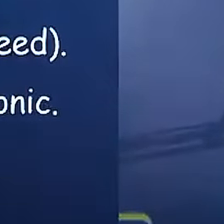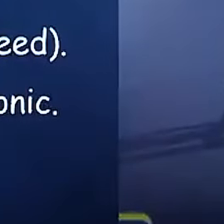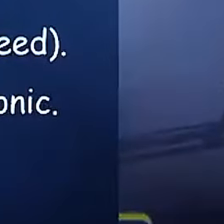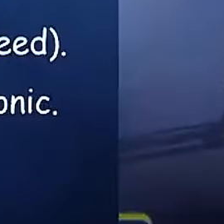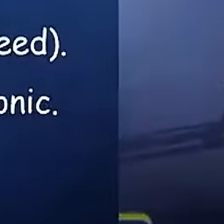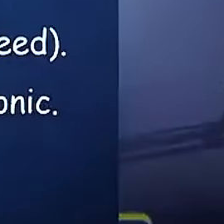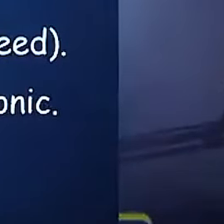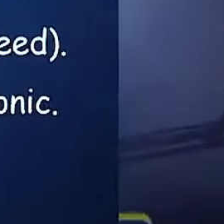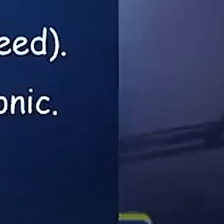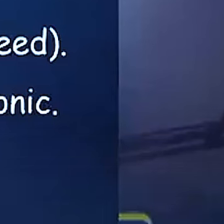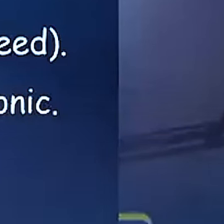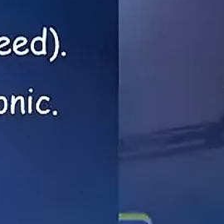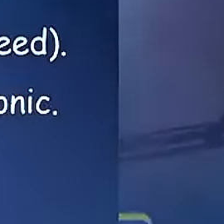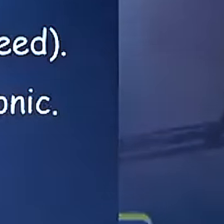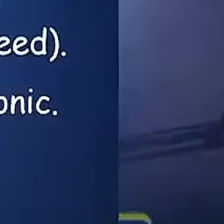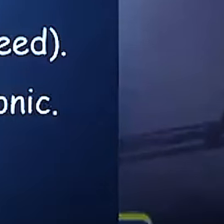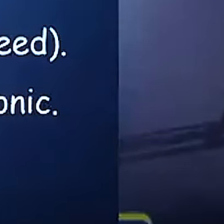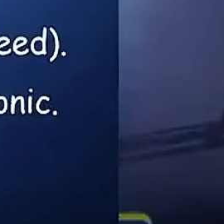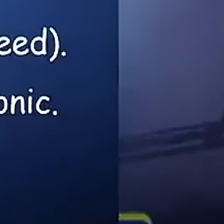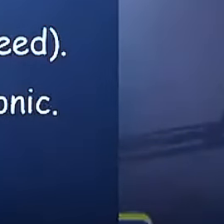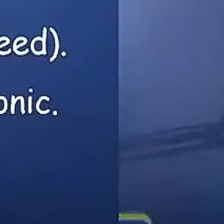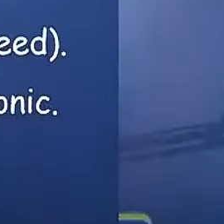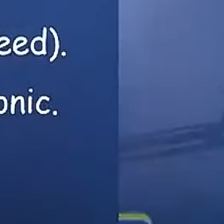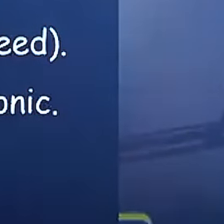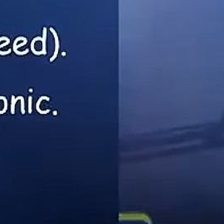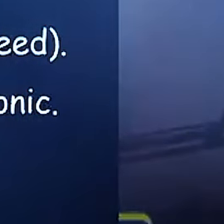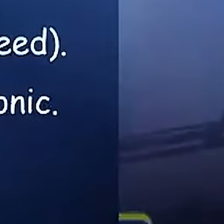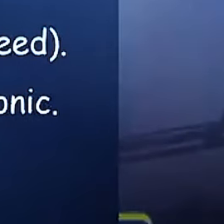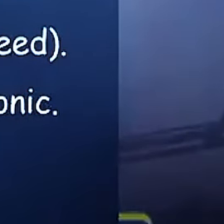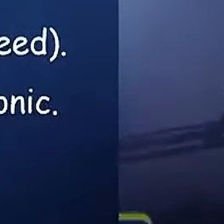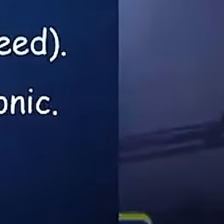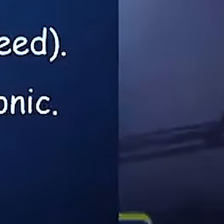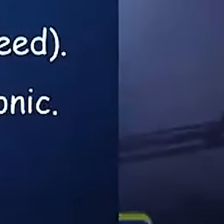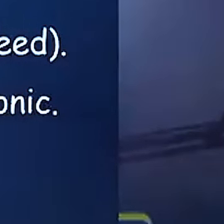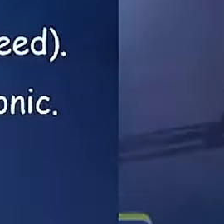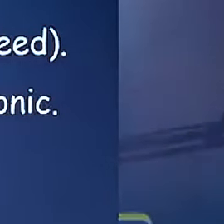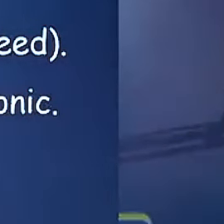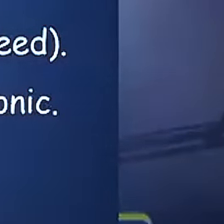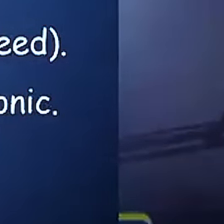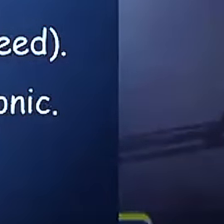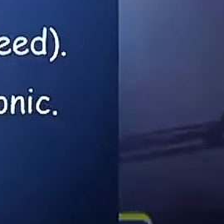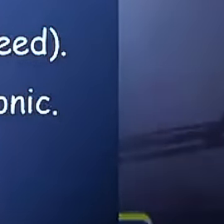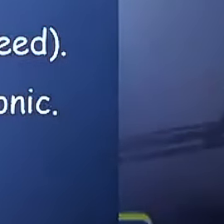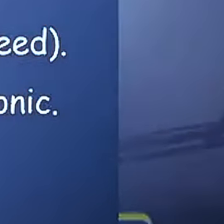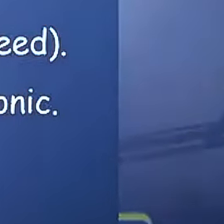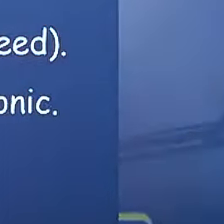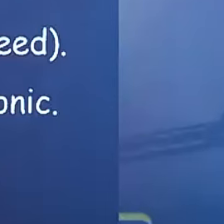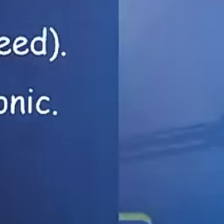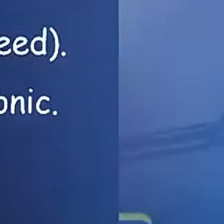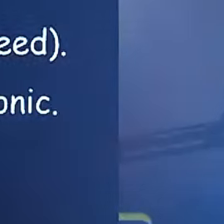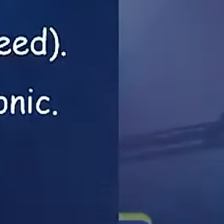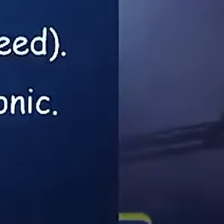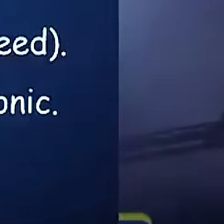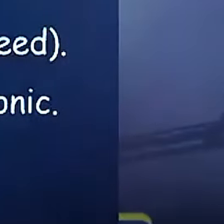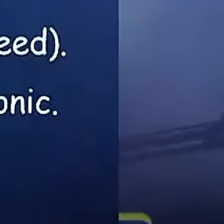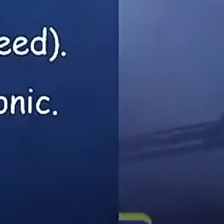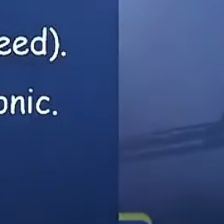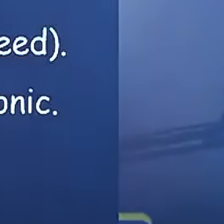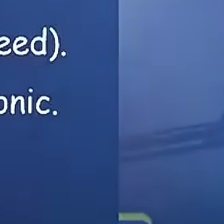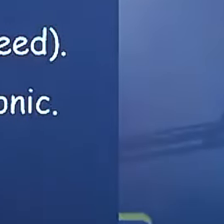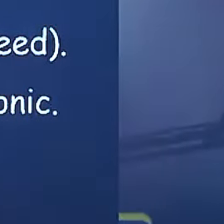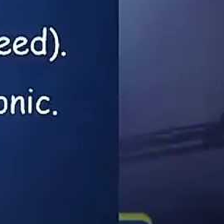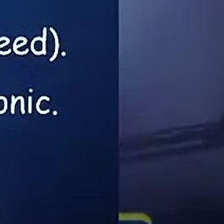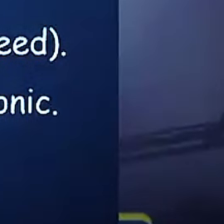the Demonic now this is real the Bible talks about